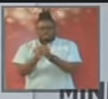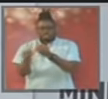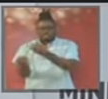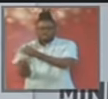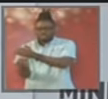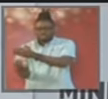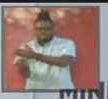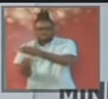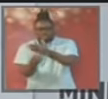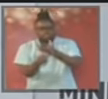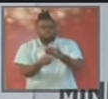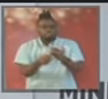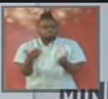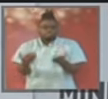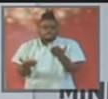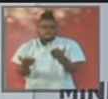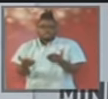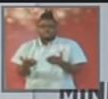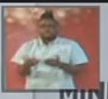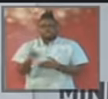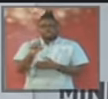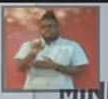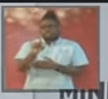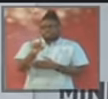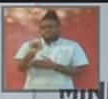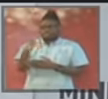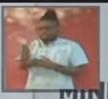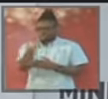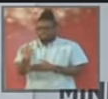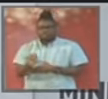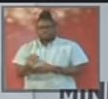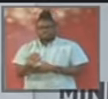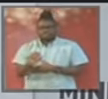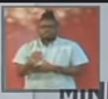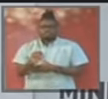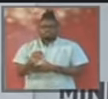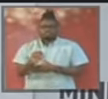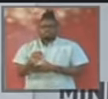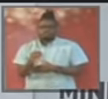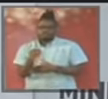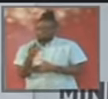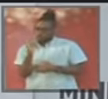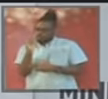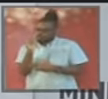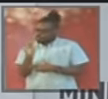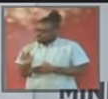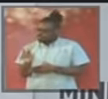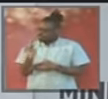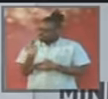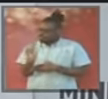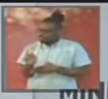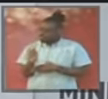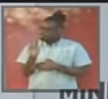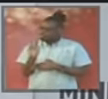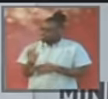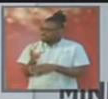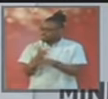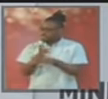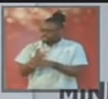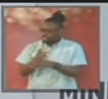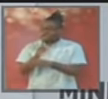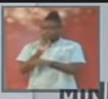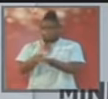eventually to 20% of the population when we look at the priority groups, the healthcare workers and the elderly,